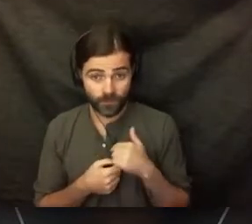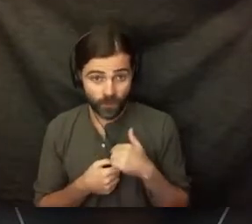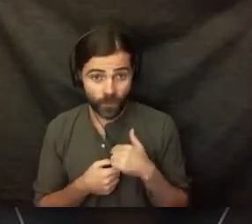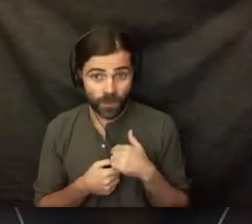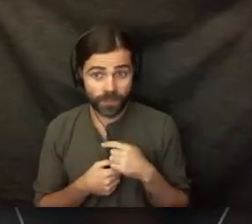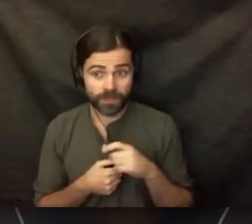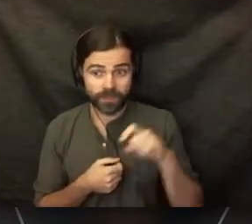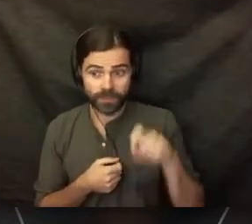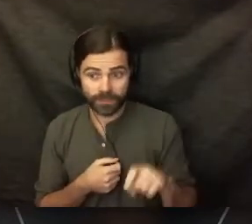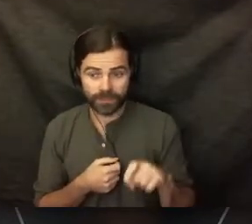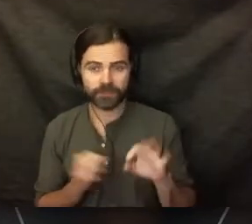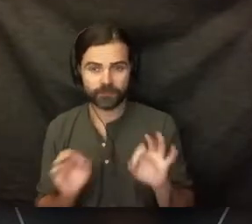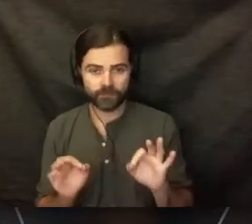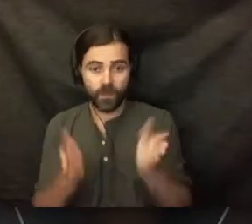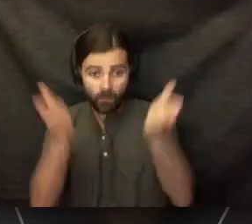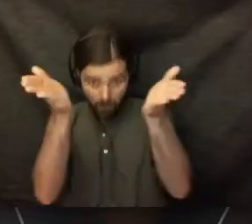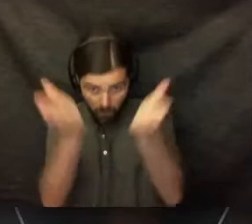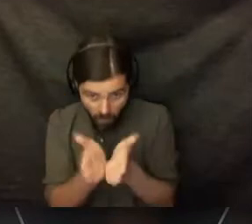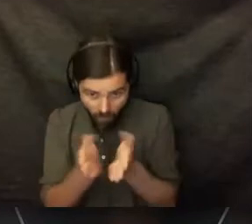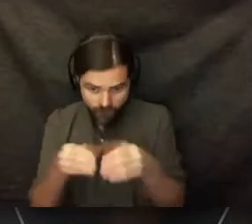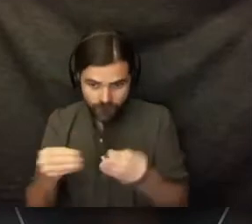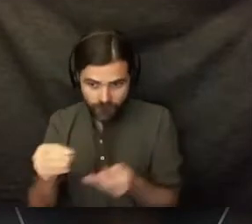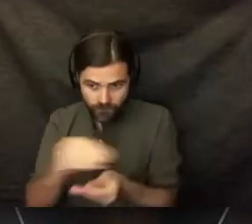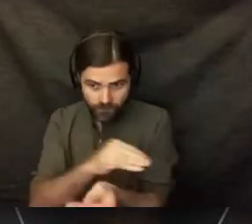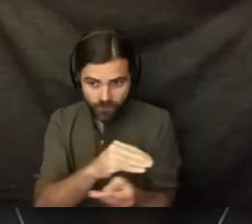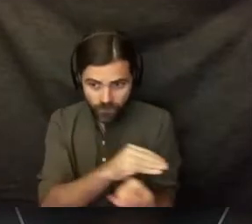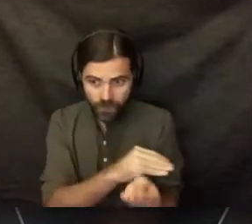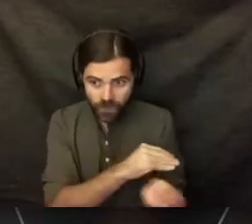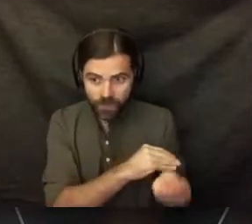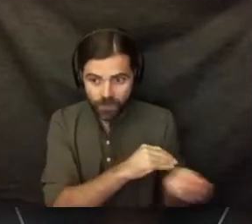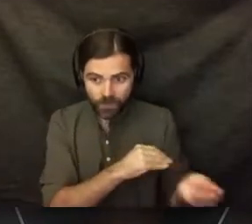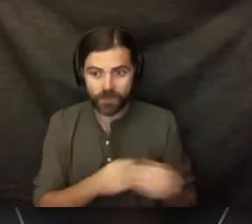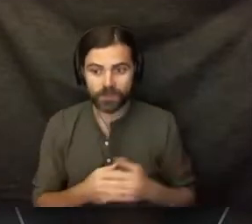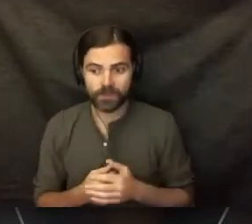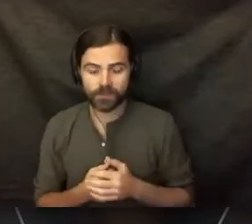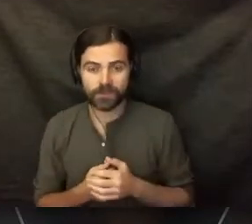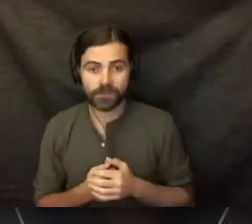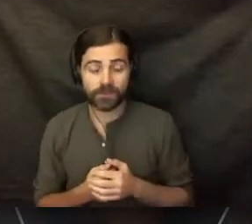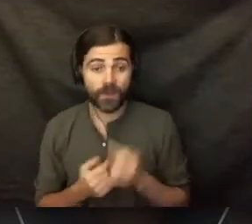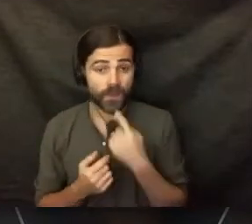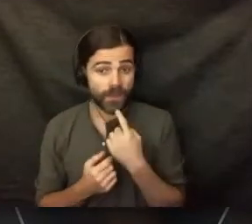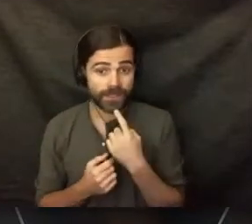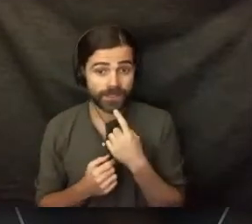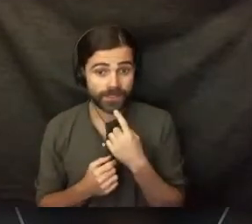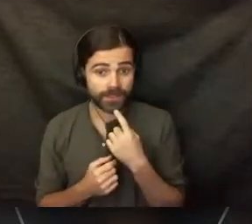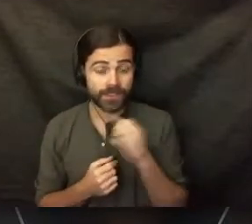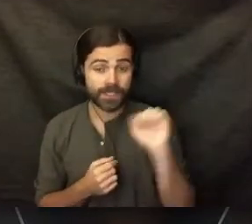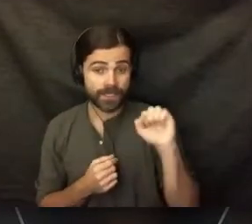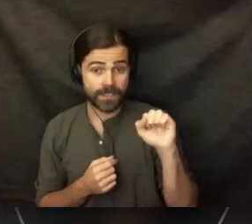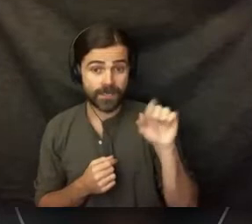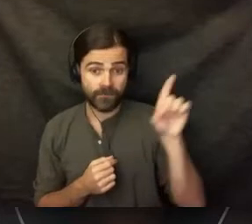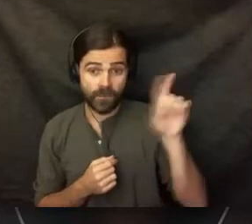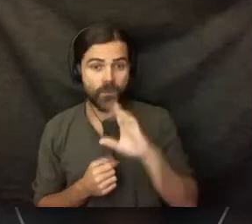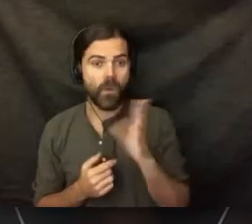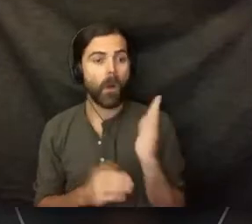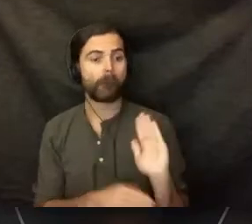portfolios of intervention, which together drive this reality. And yes, they can be on the treatment side. Yes, they can be on the biological conditions environment